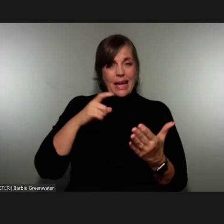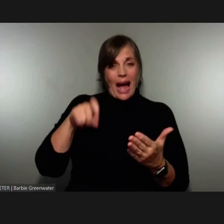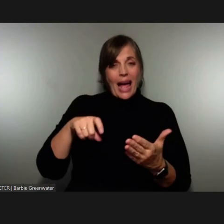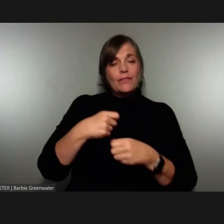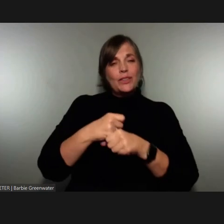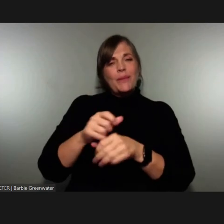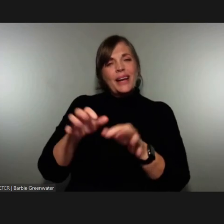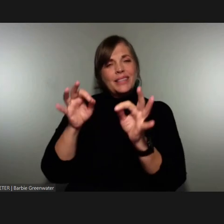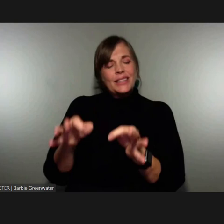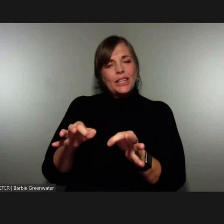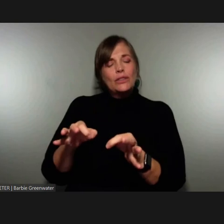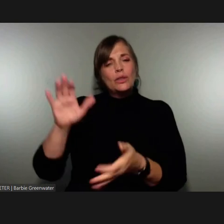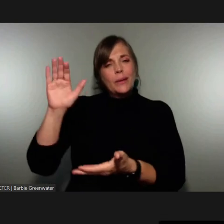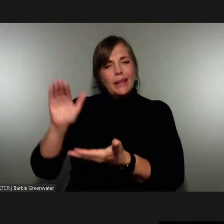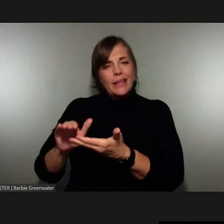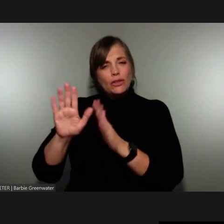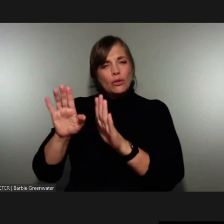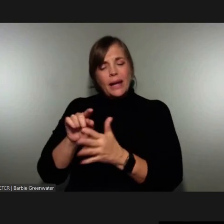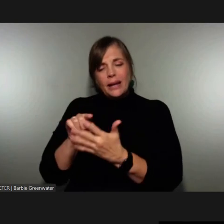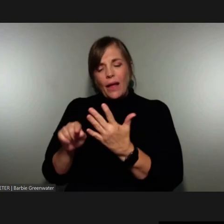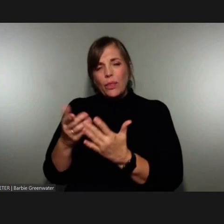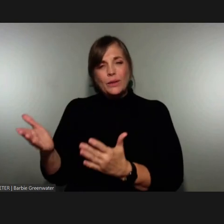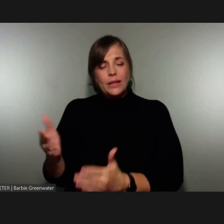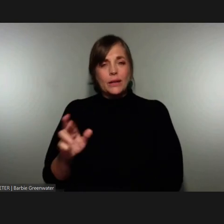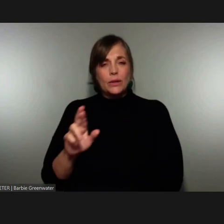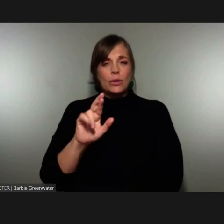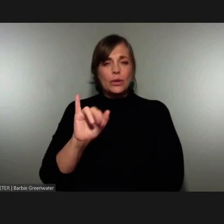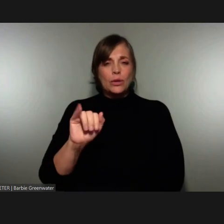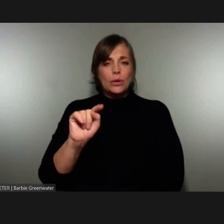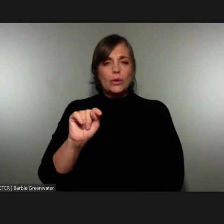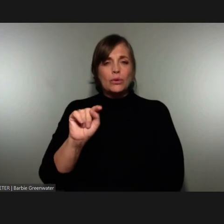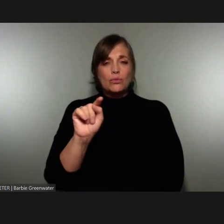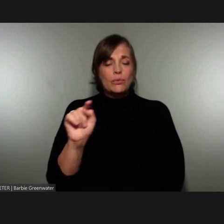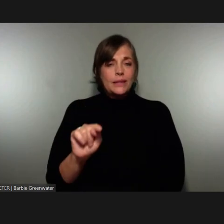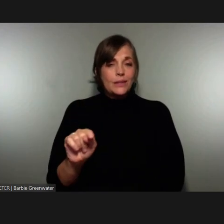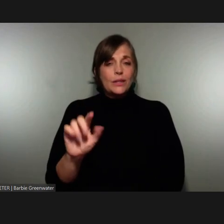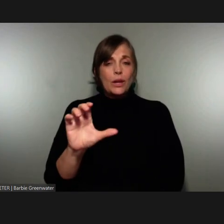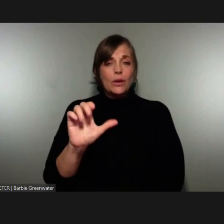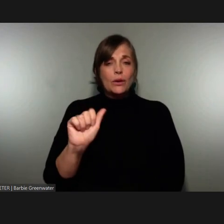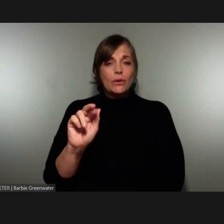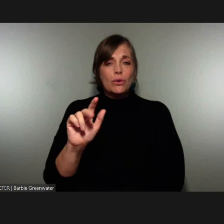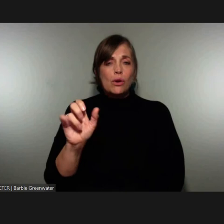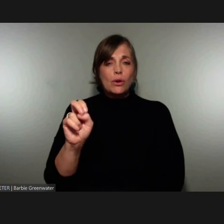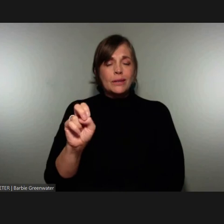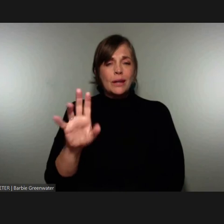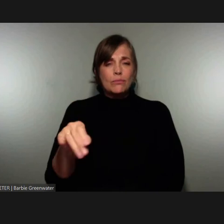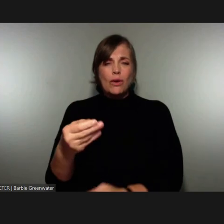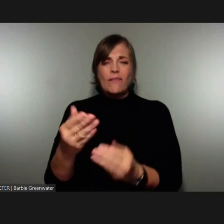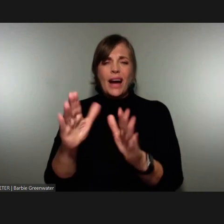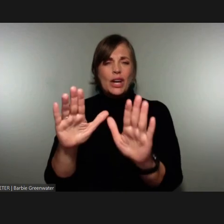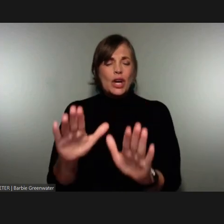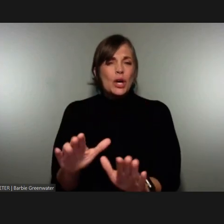at 52 things. Ritz-Carlton is amazing at the quality of their experience for the customer. Walmart